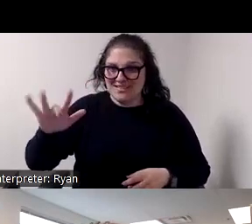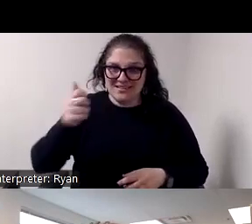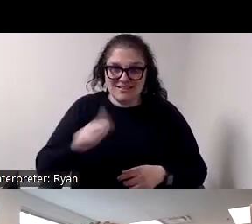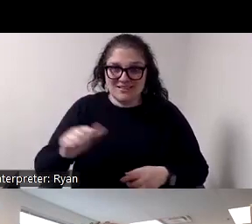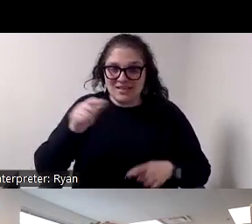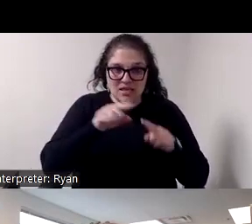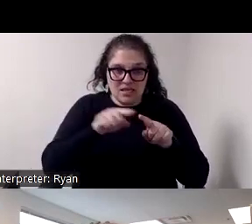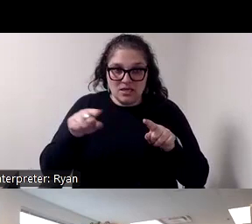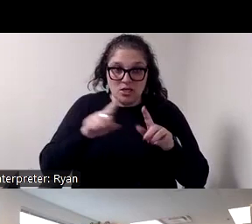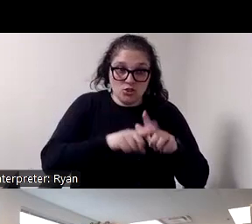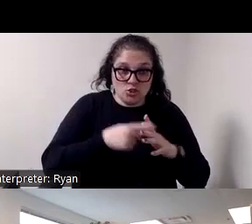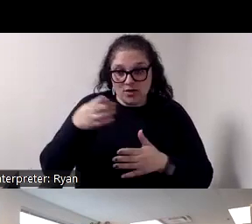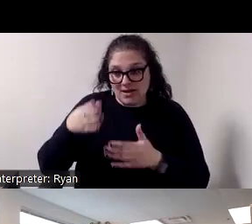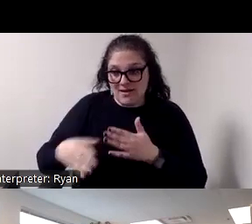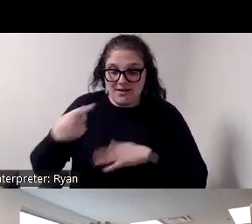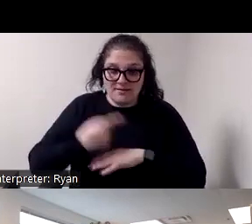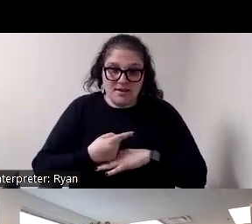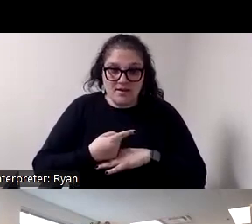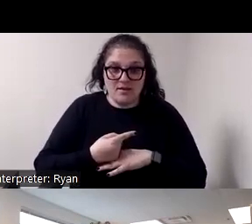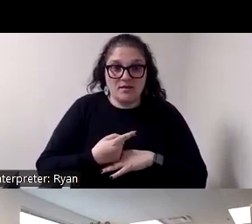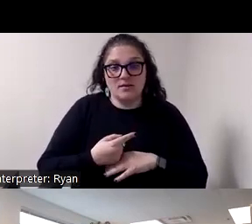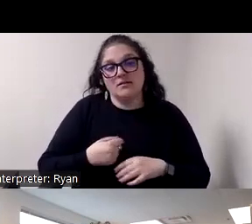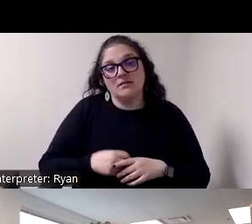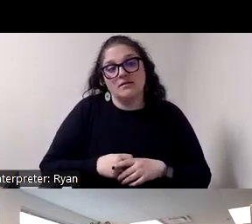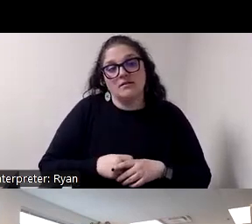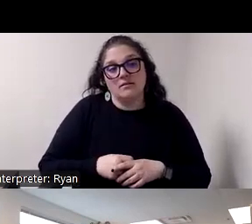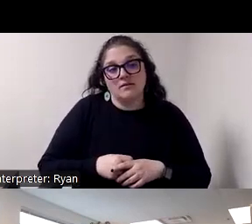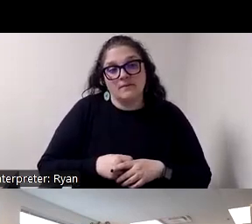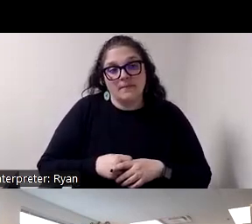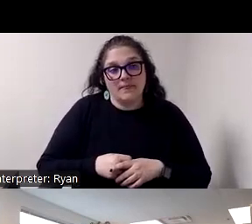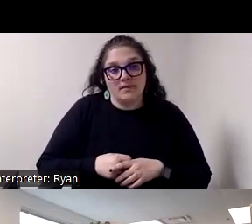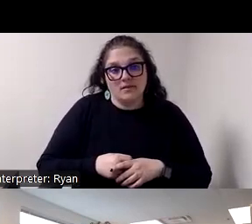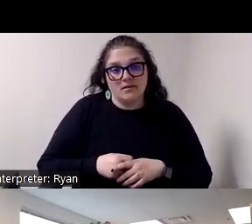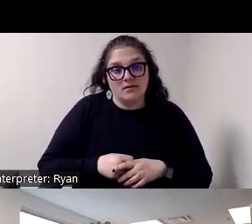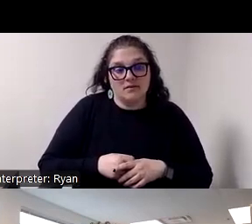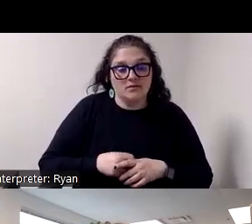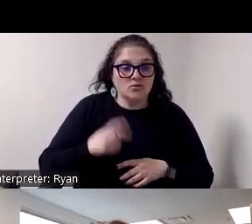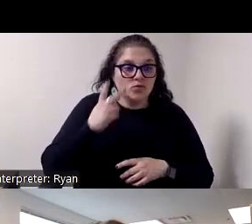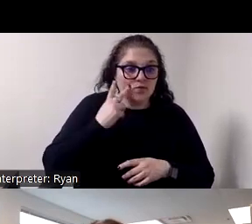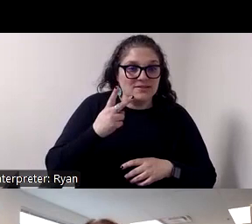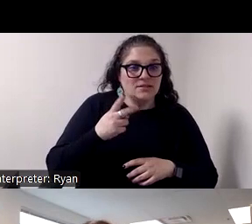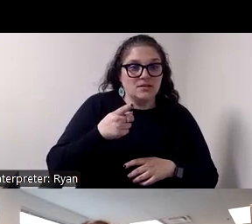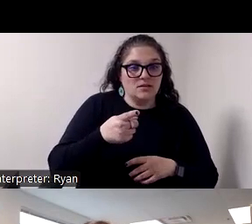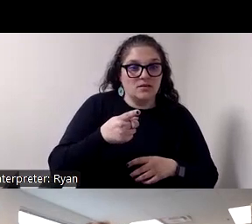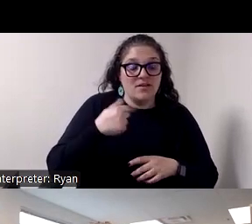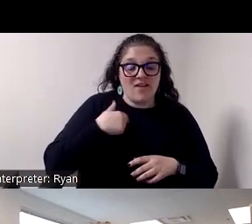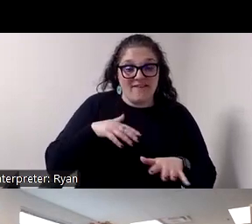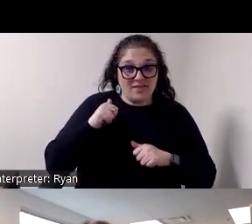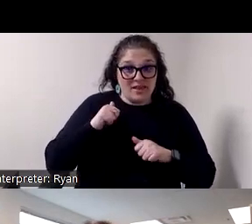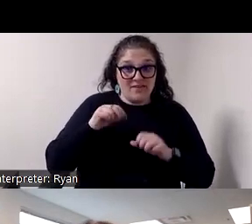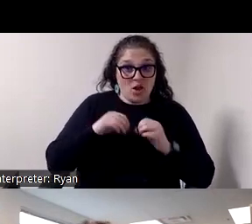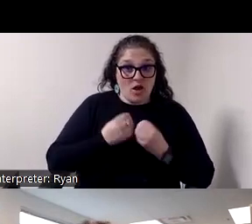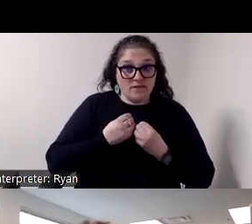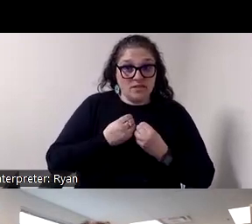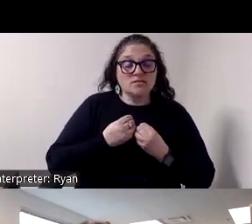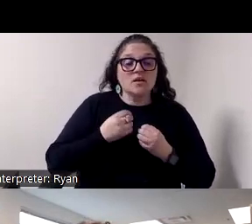end date and start date. So if I say I have planned leave between the 8th and the 21st, I can go ahead and create that, enter